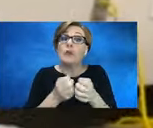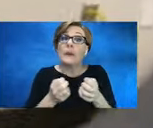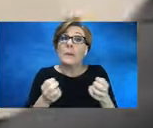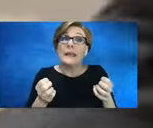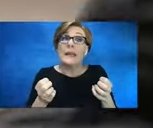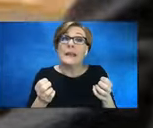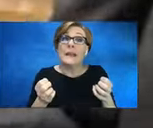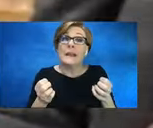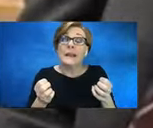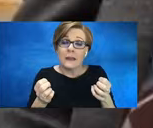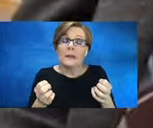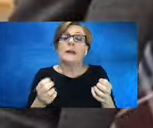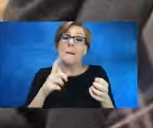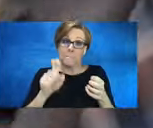the